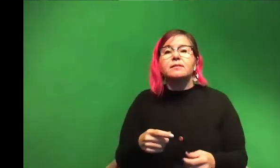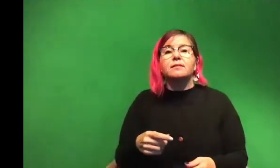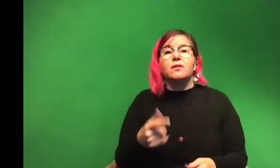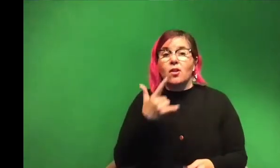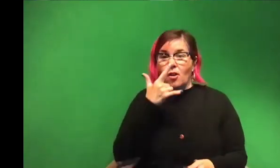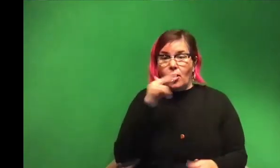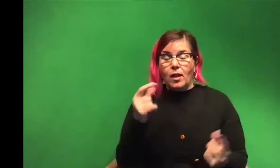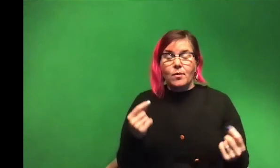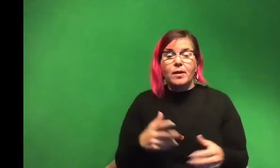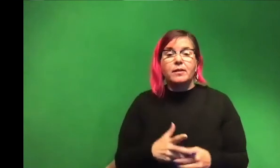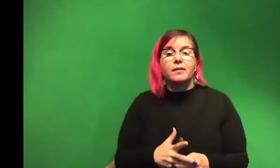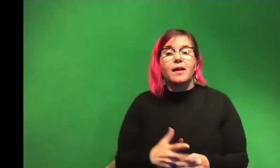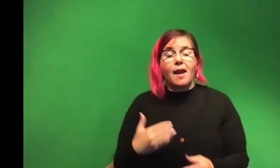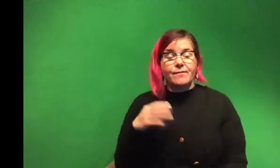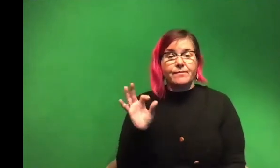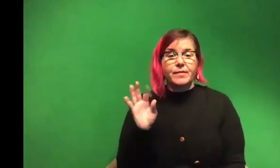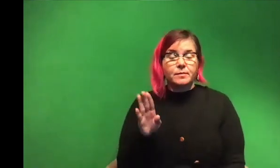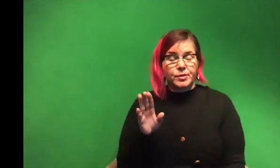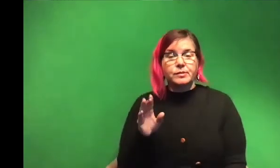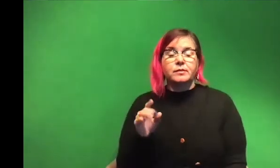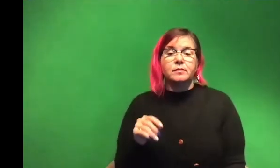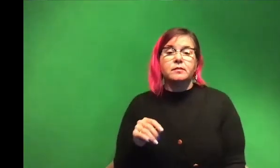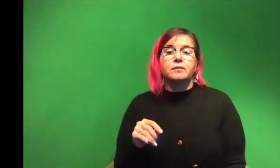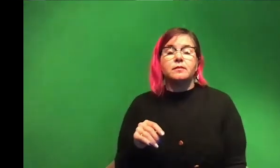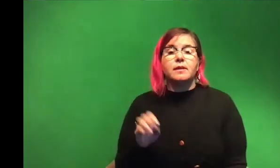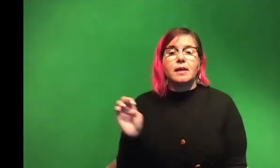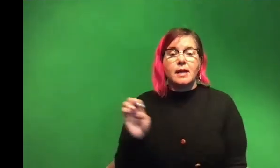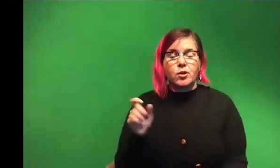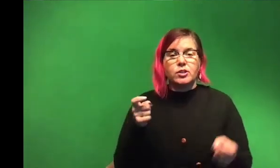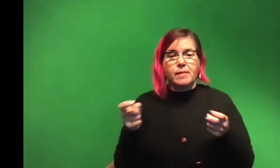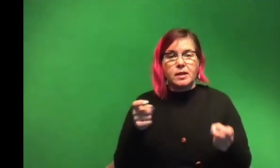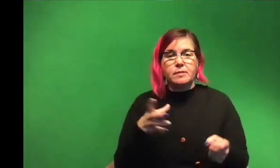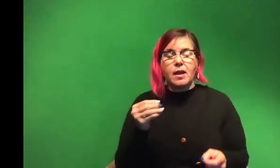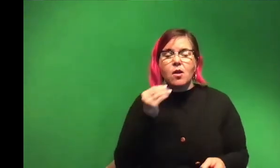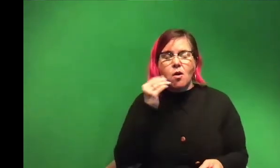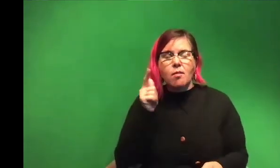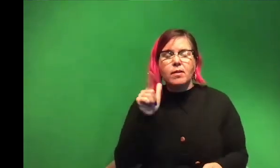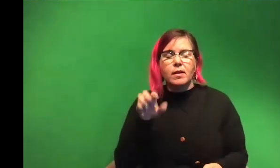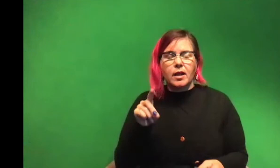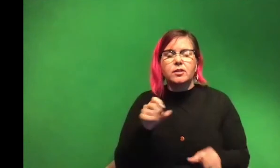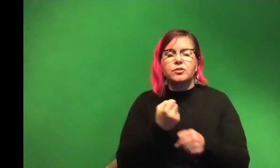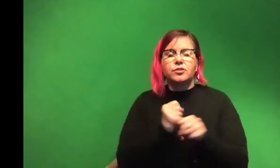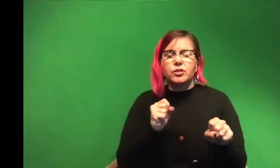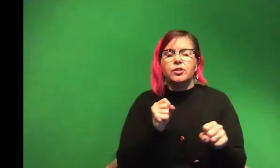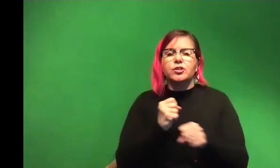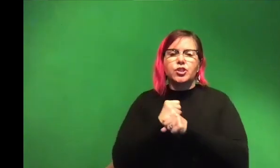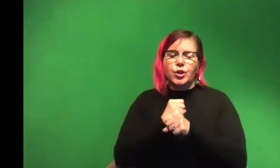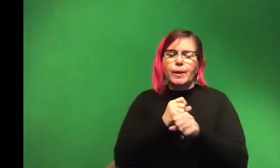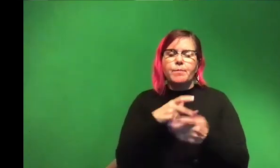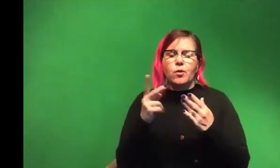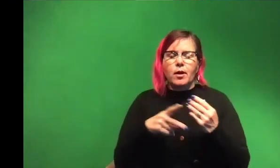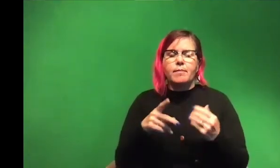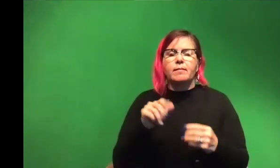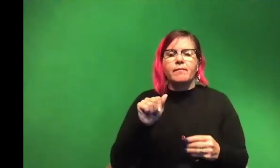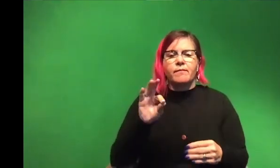like, we actually have a Facebook. We are the Emergency Management and Homeland Security Program at Florida State University,